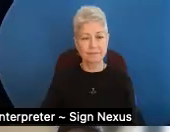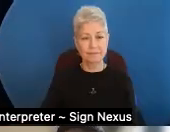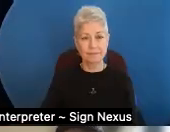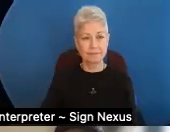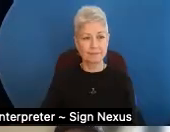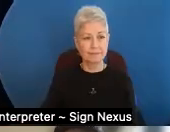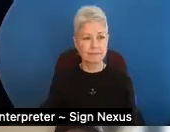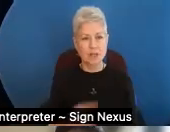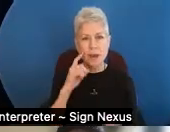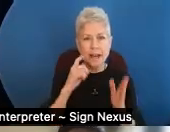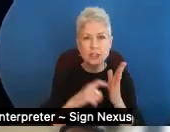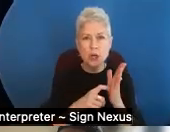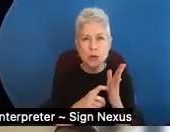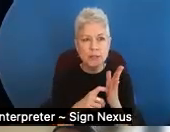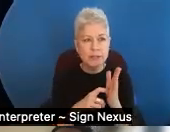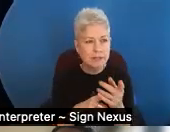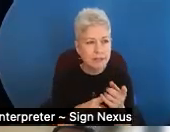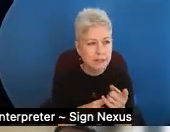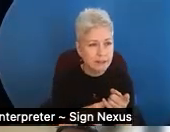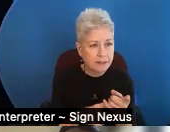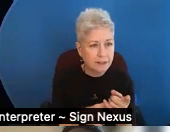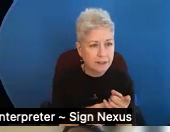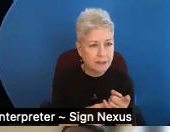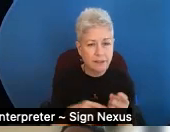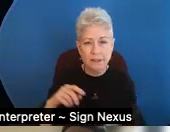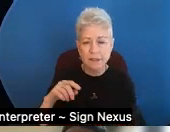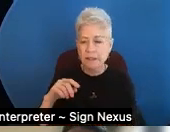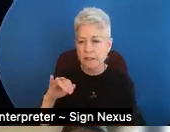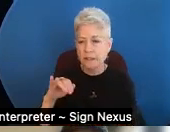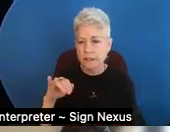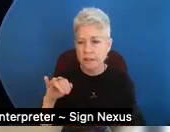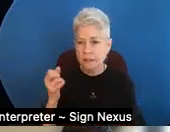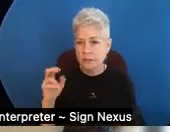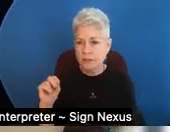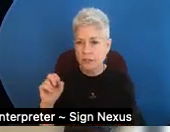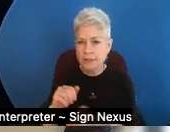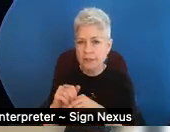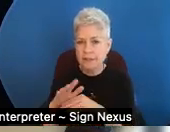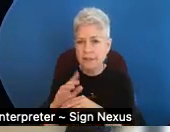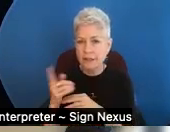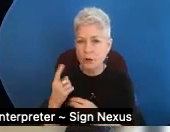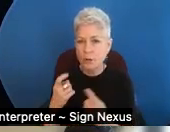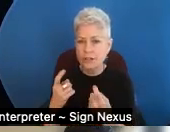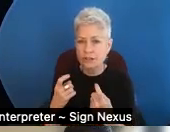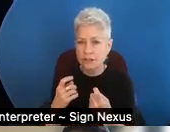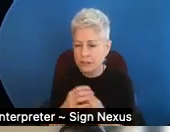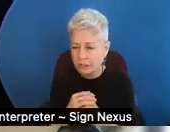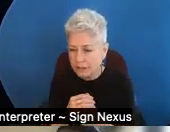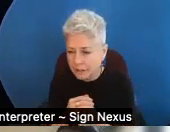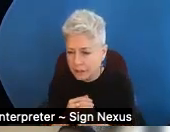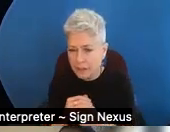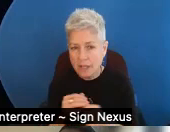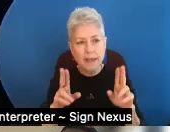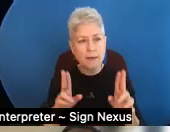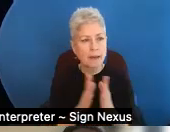So I see that Jan Hanvik sent over a question. The application asks